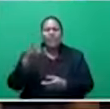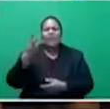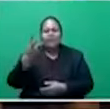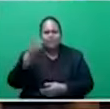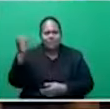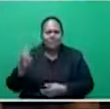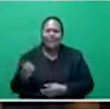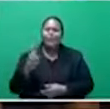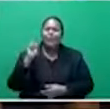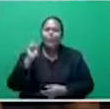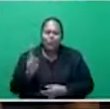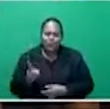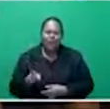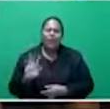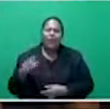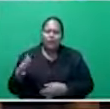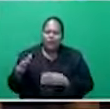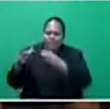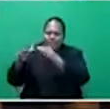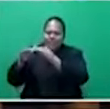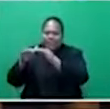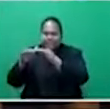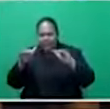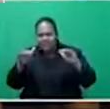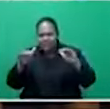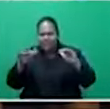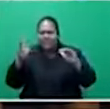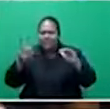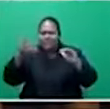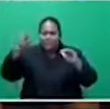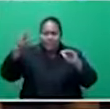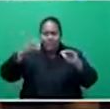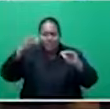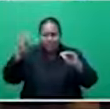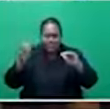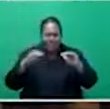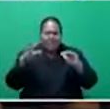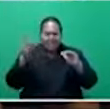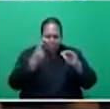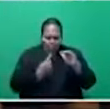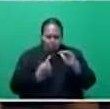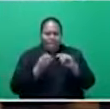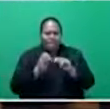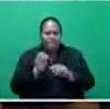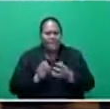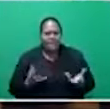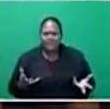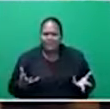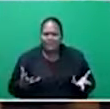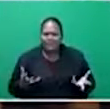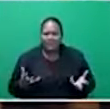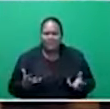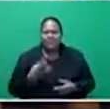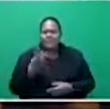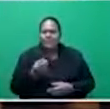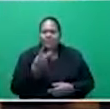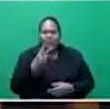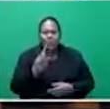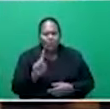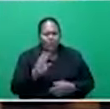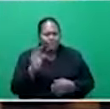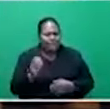rate. Some countries will have 15% growth, some will have 1% growth, some people will have 25% growth. Then you average it